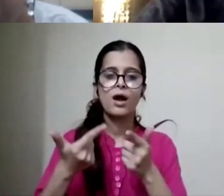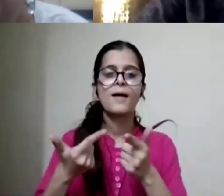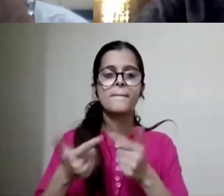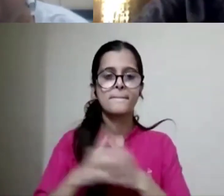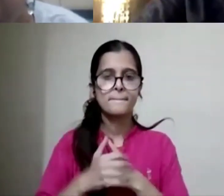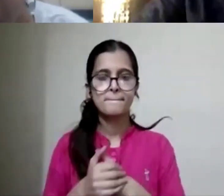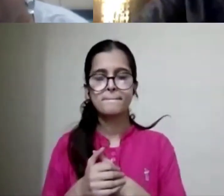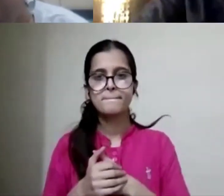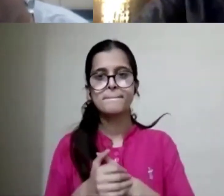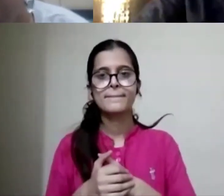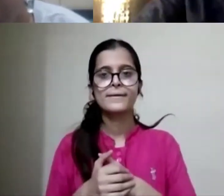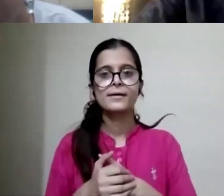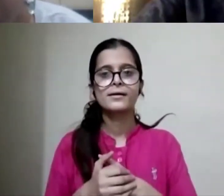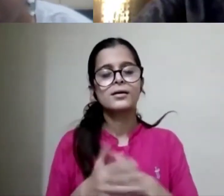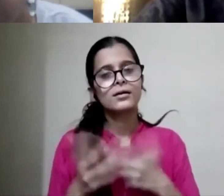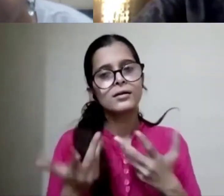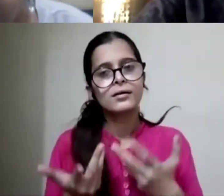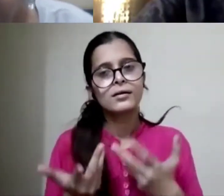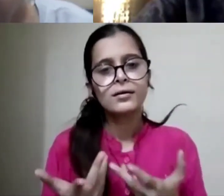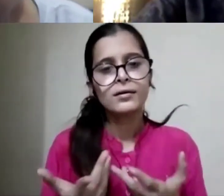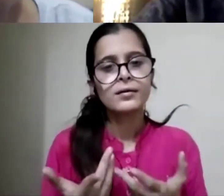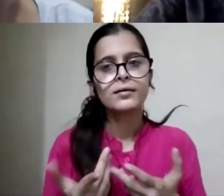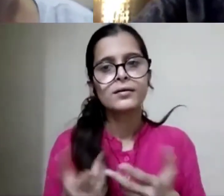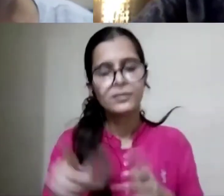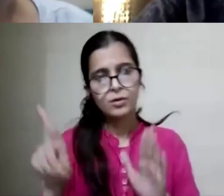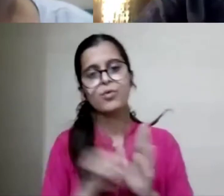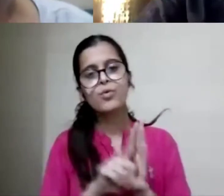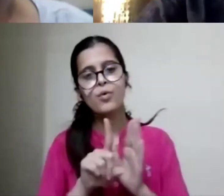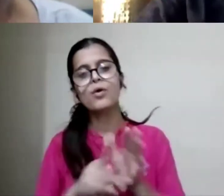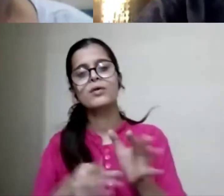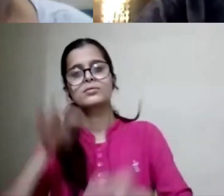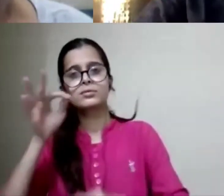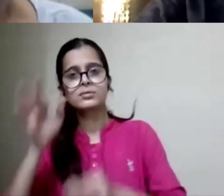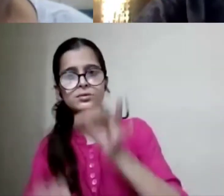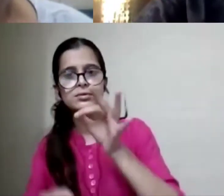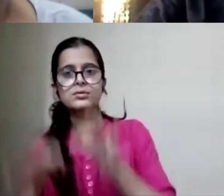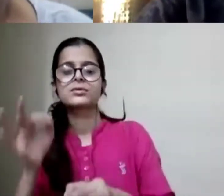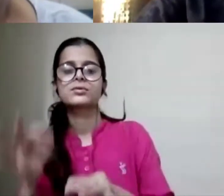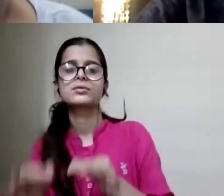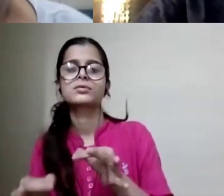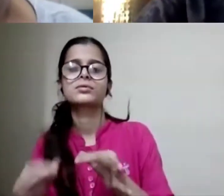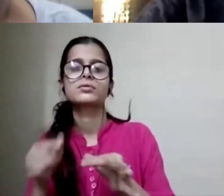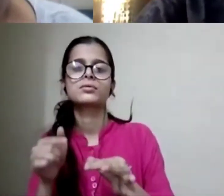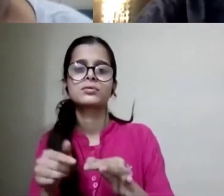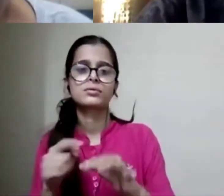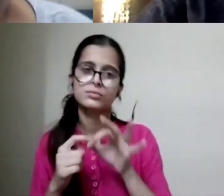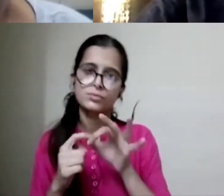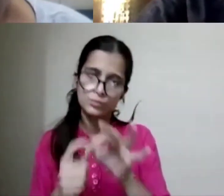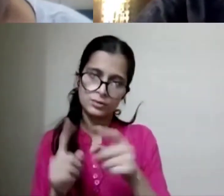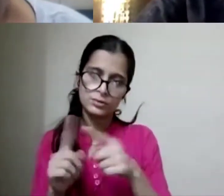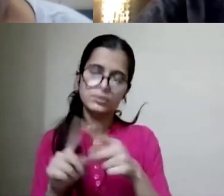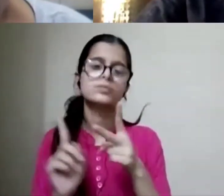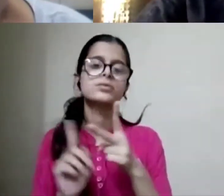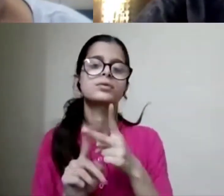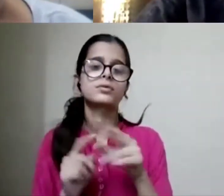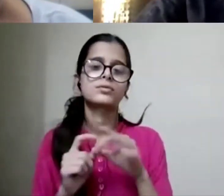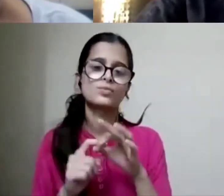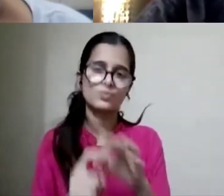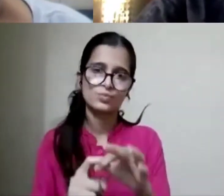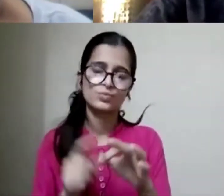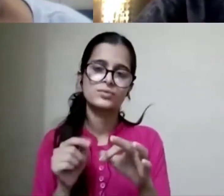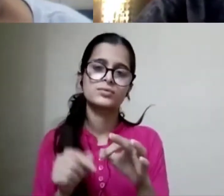disabilities? So law and justice, that's one question. And the second question pertaining